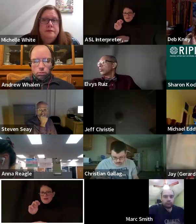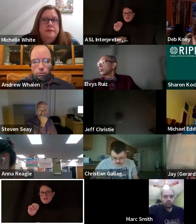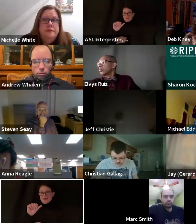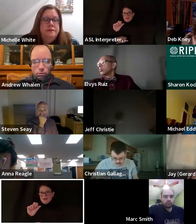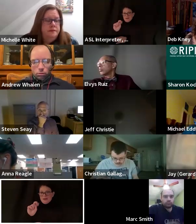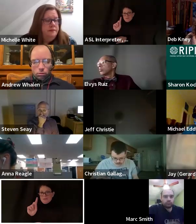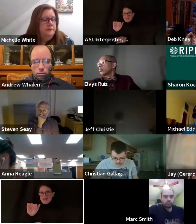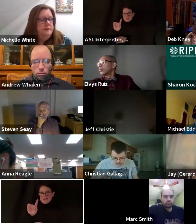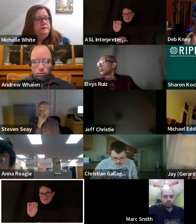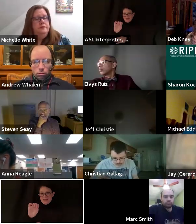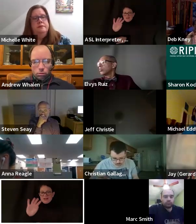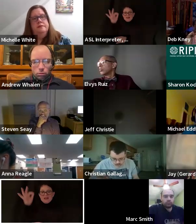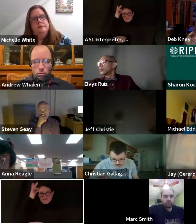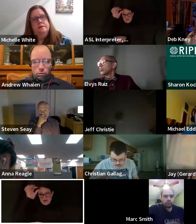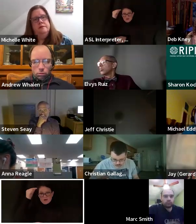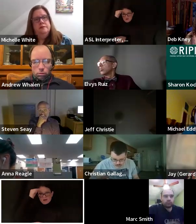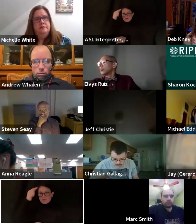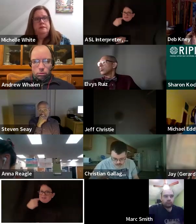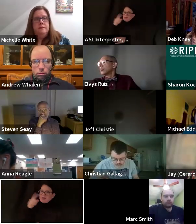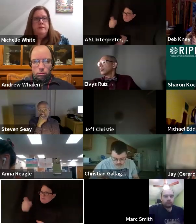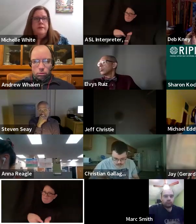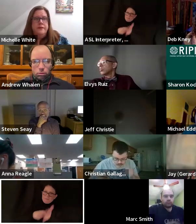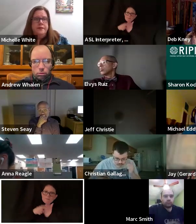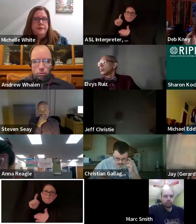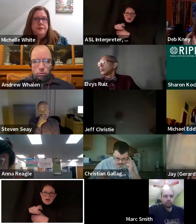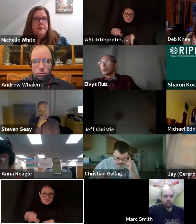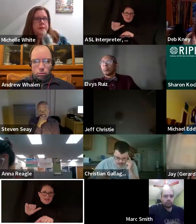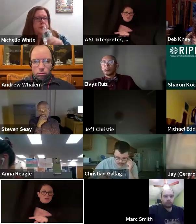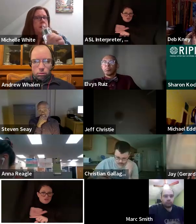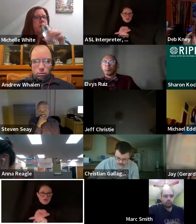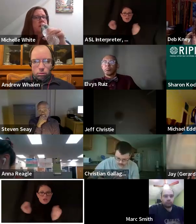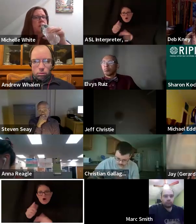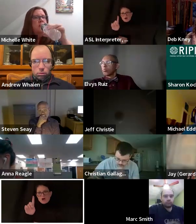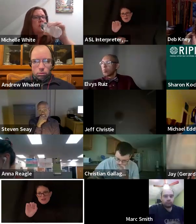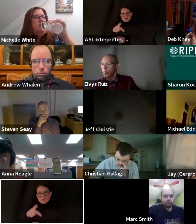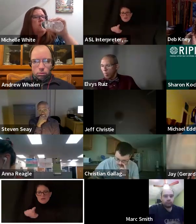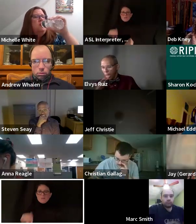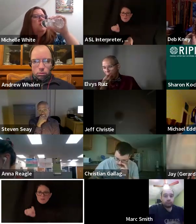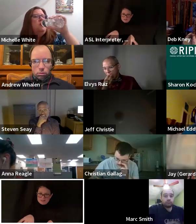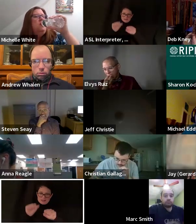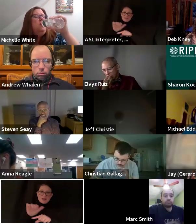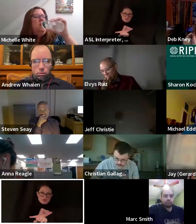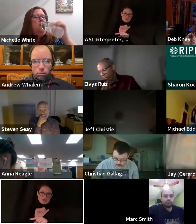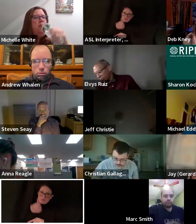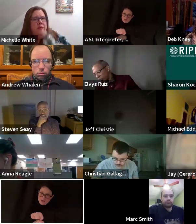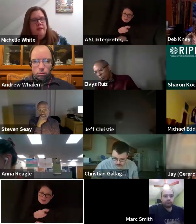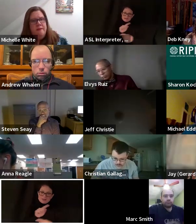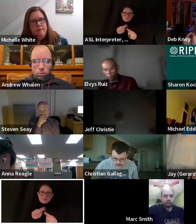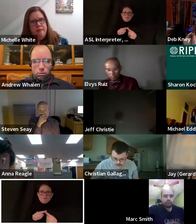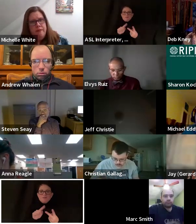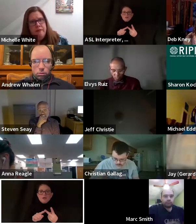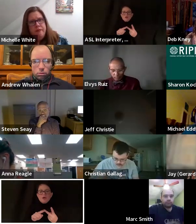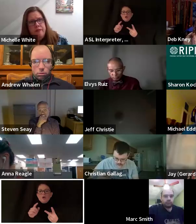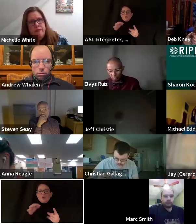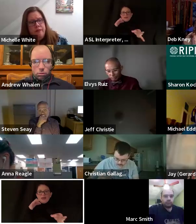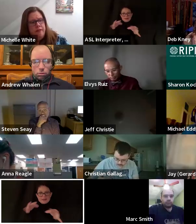done. The federal government is saying people need to have this training, all DSPs. And we walked